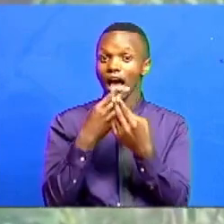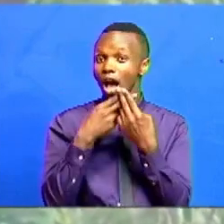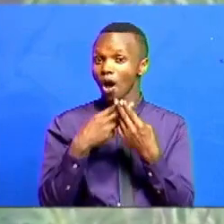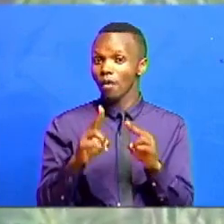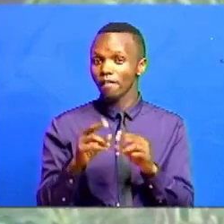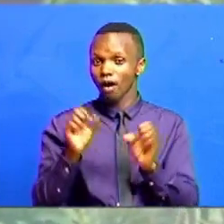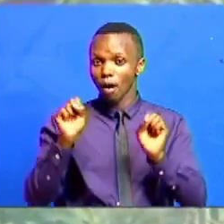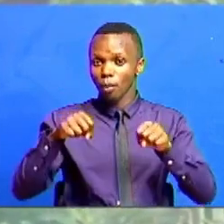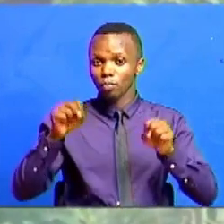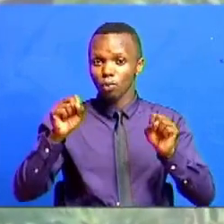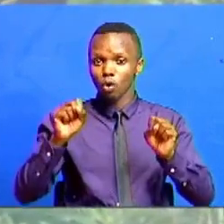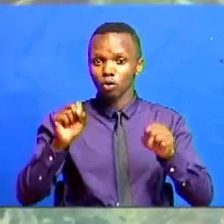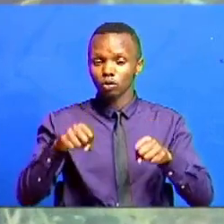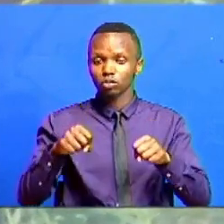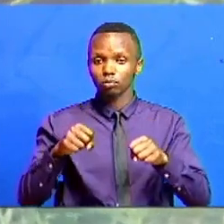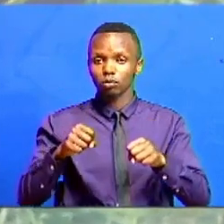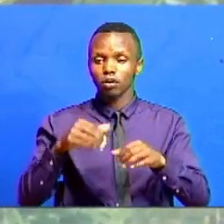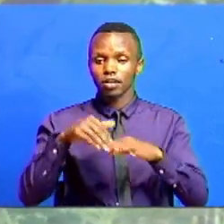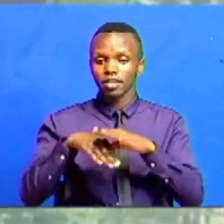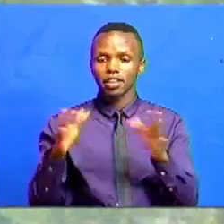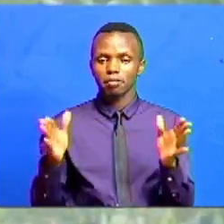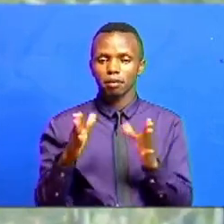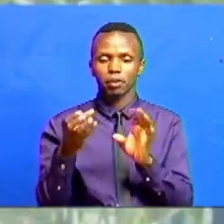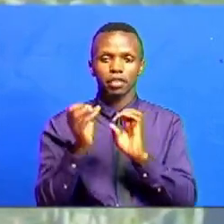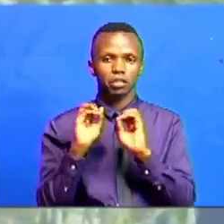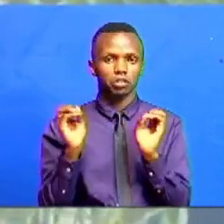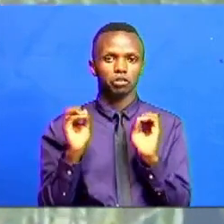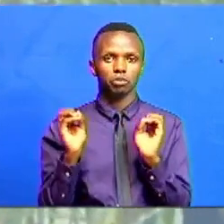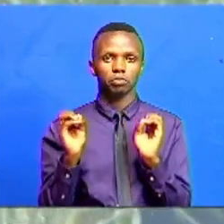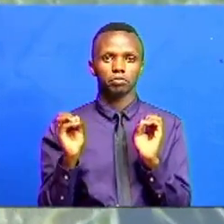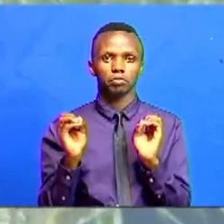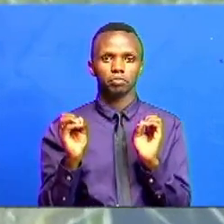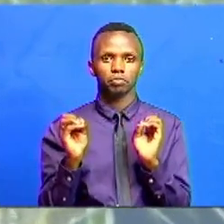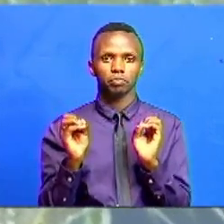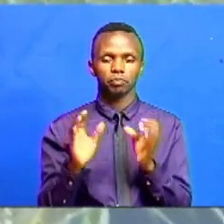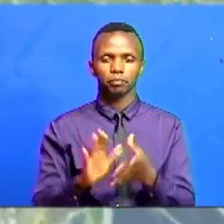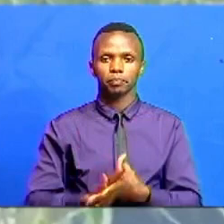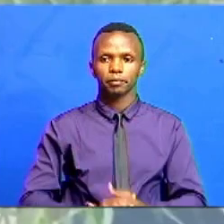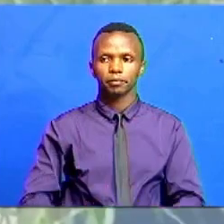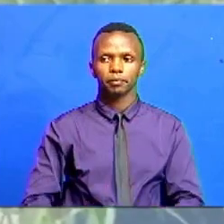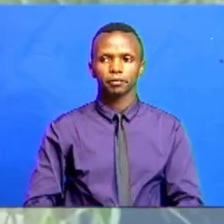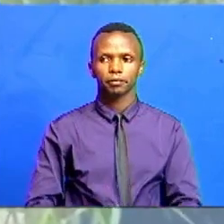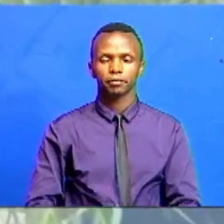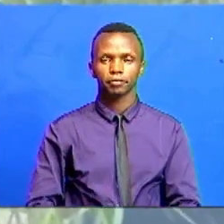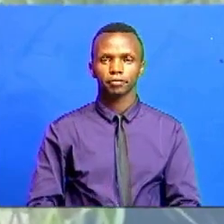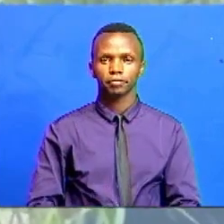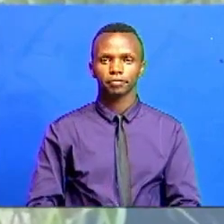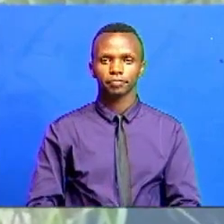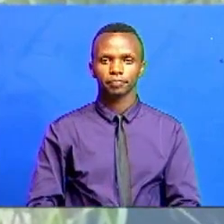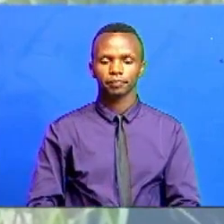might not have been made public. Timothy Omondi, GBS News.